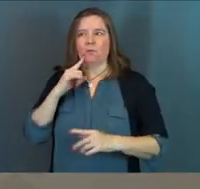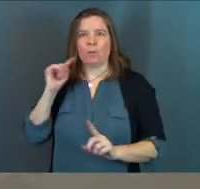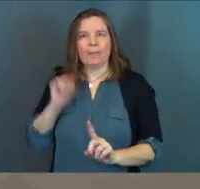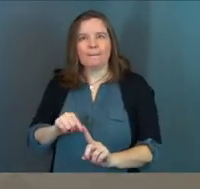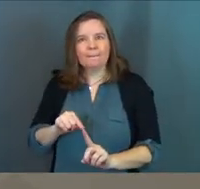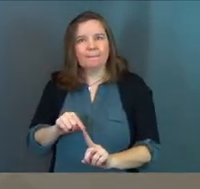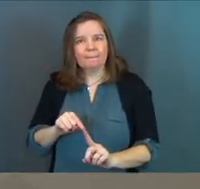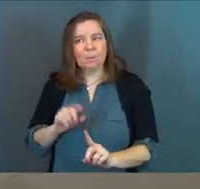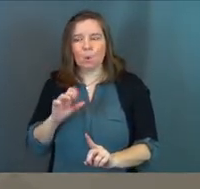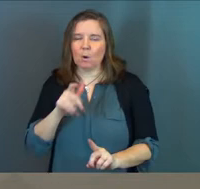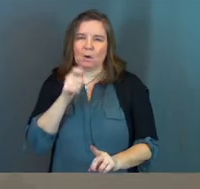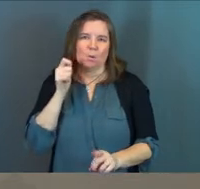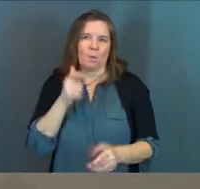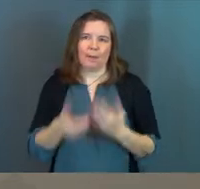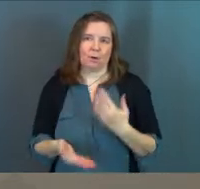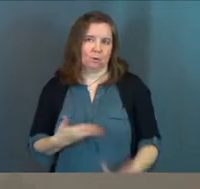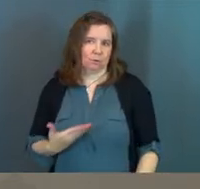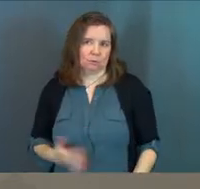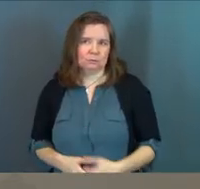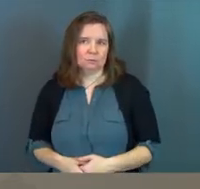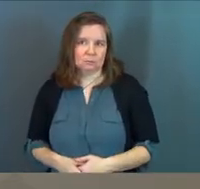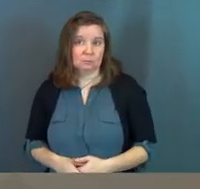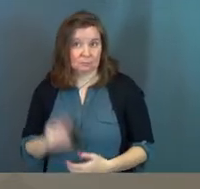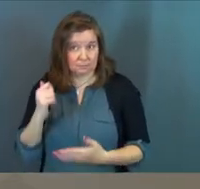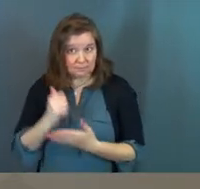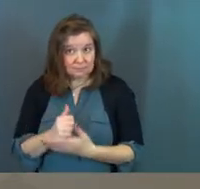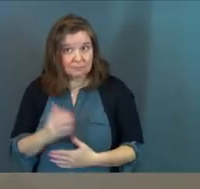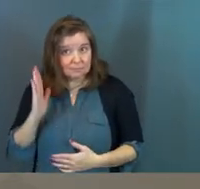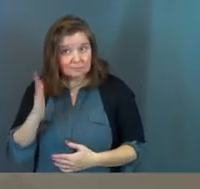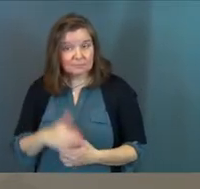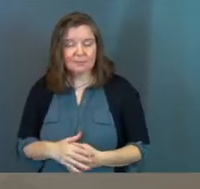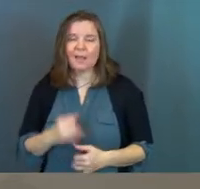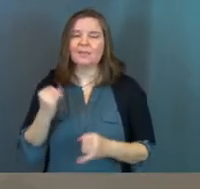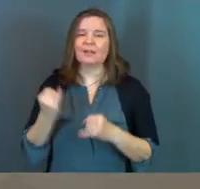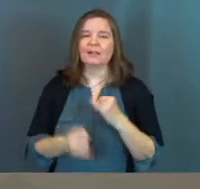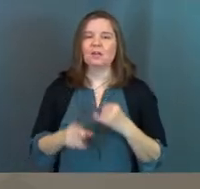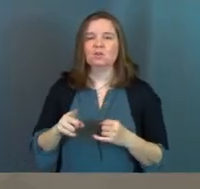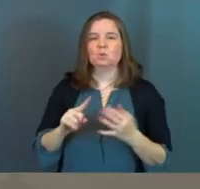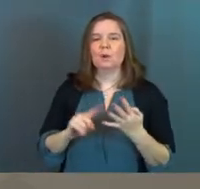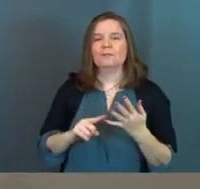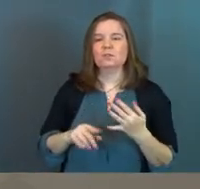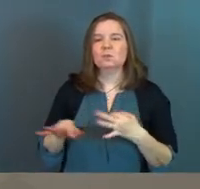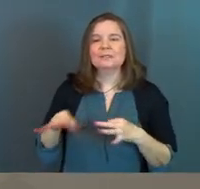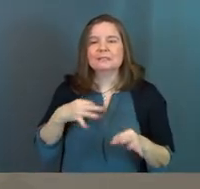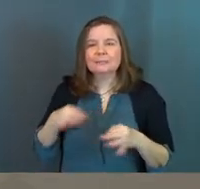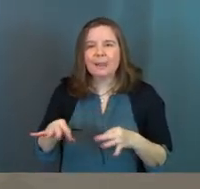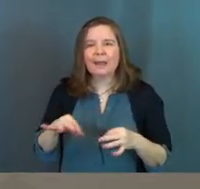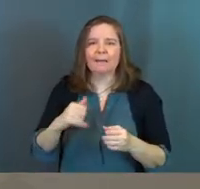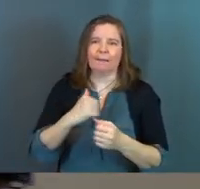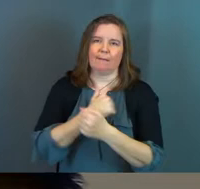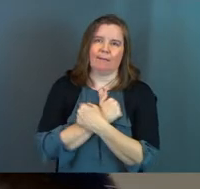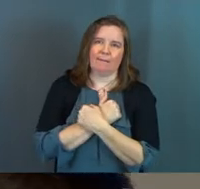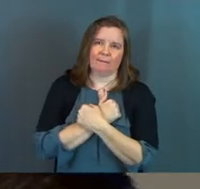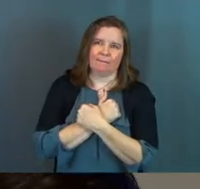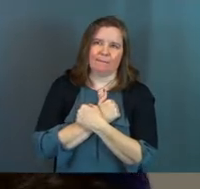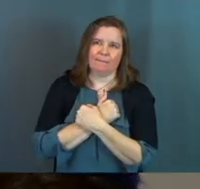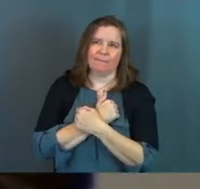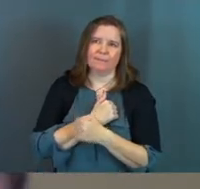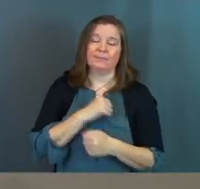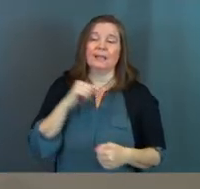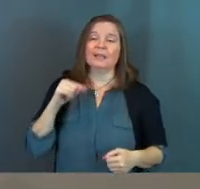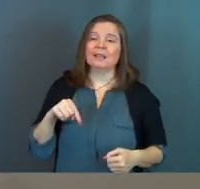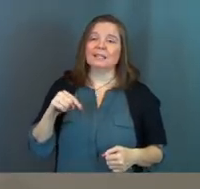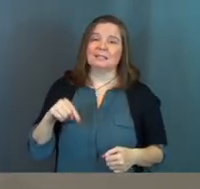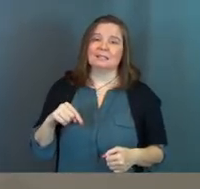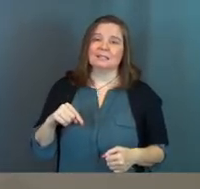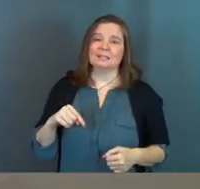them, or it won't matter. Amen? And then lastly, you've got to explain and you've got to love. And